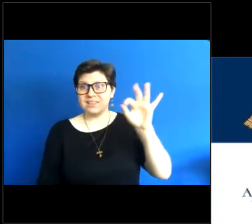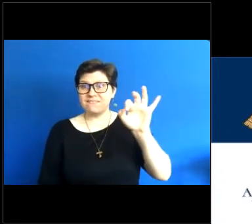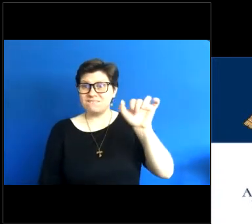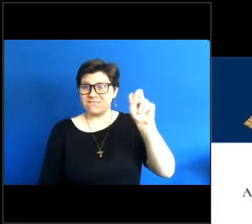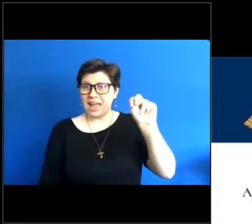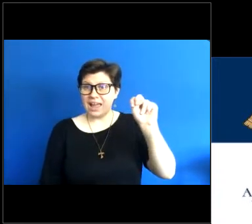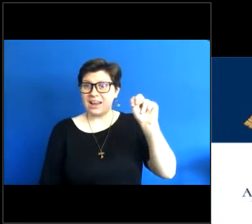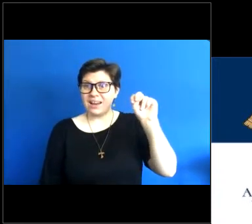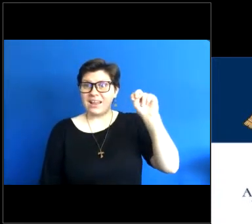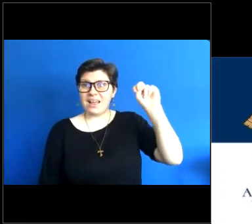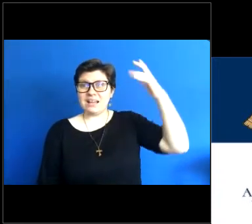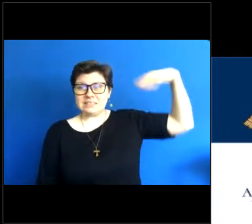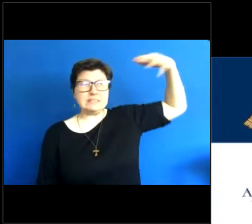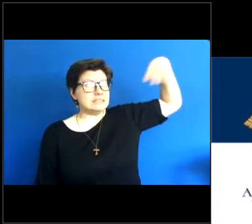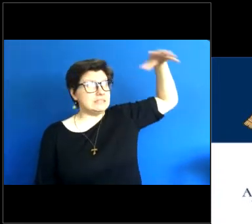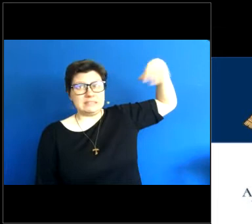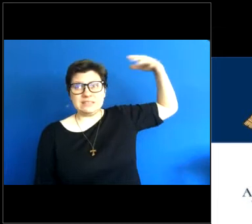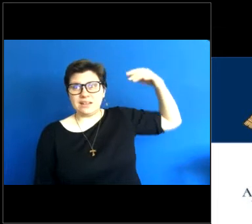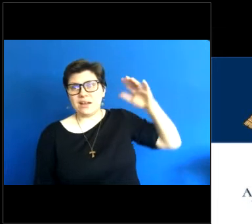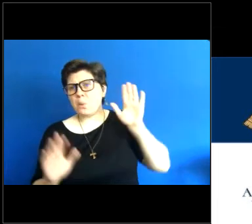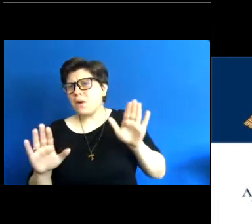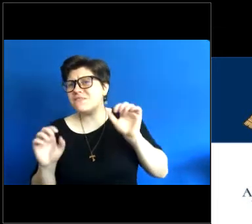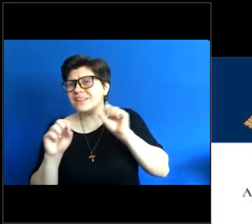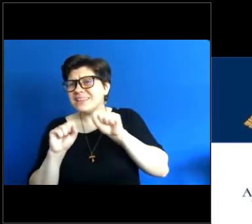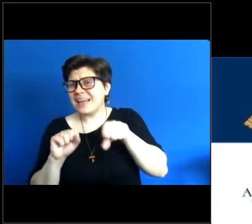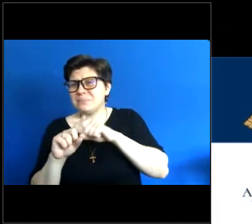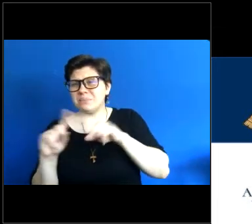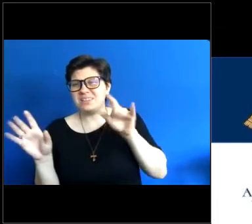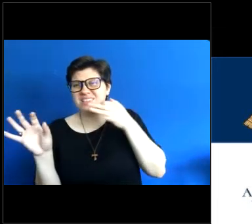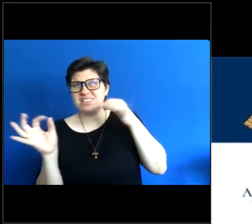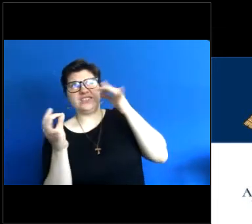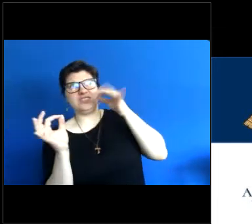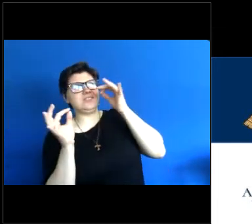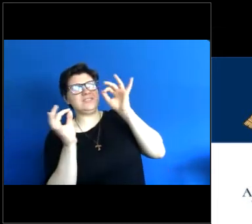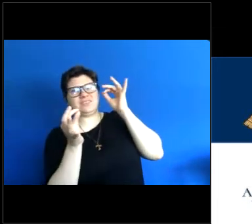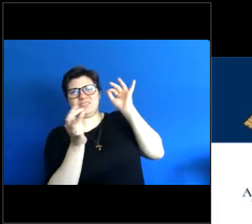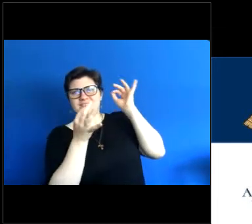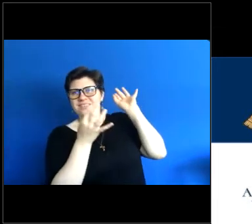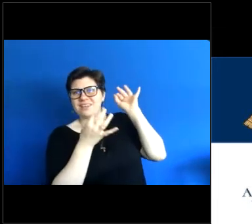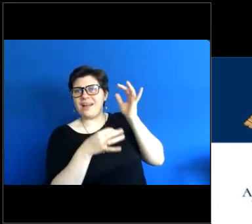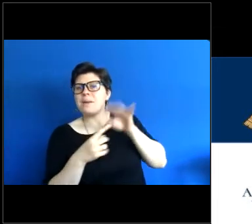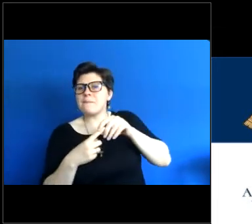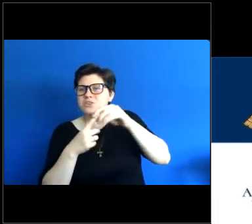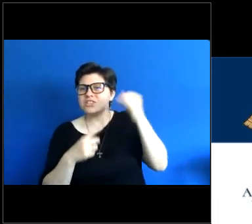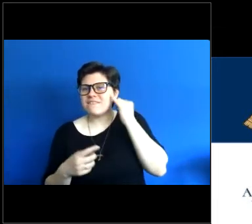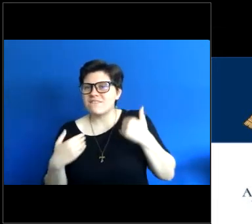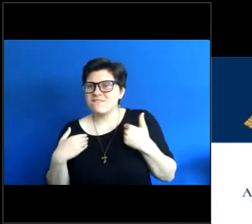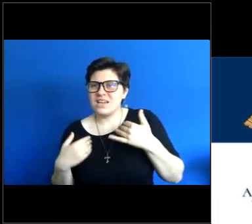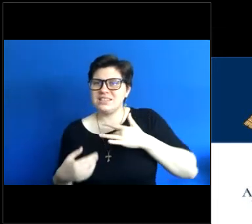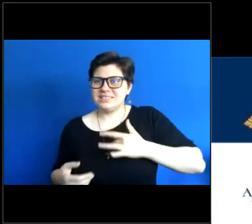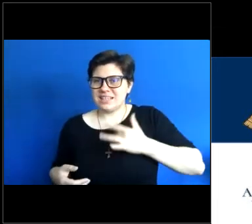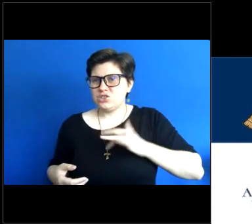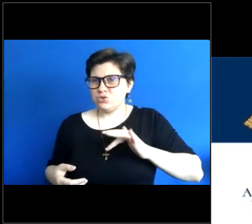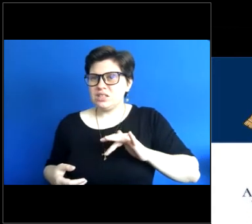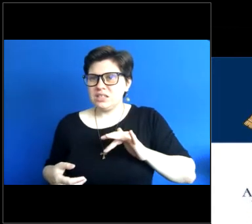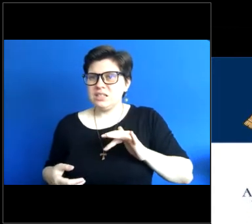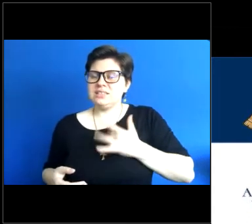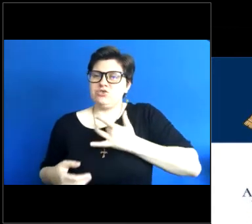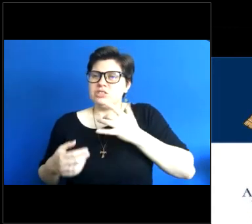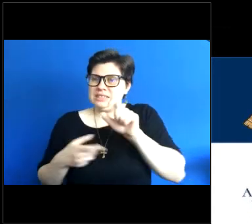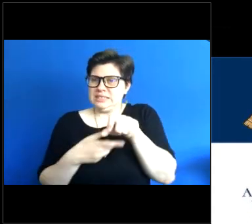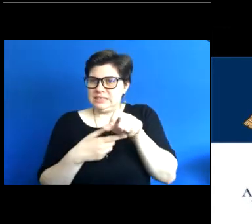are very distracting, especially for children with sensory needs, such as a child living